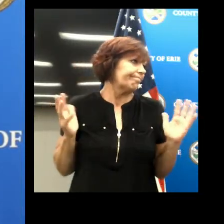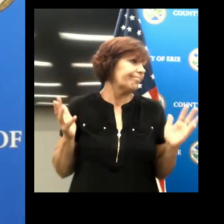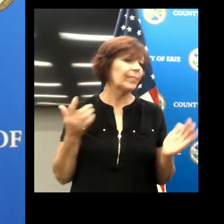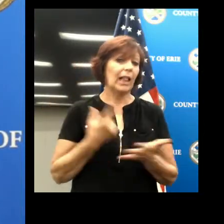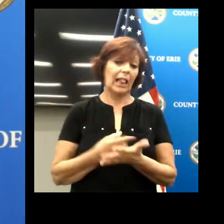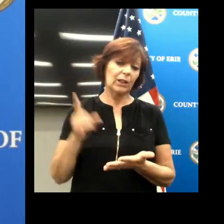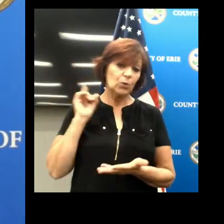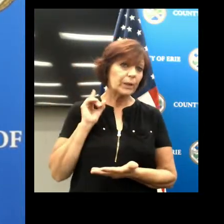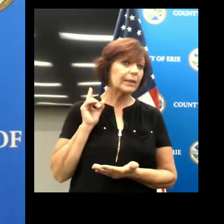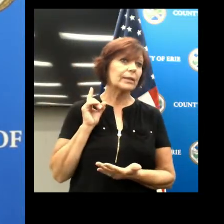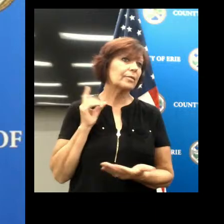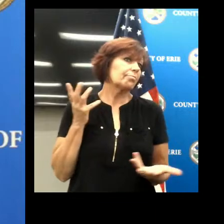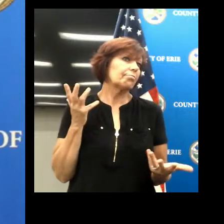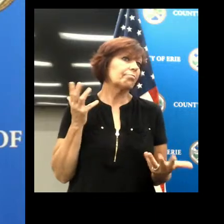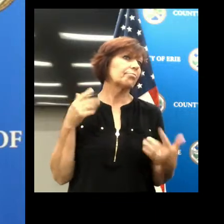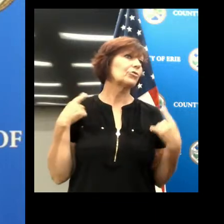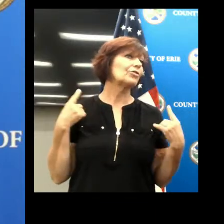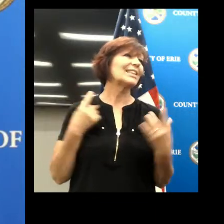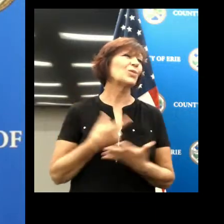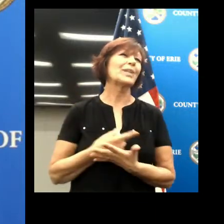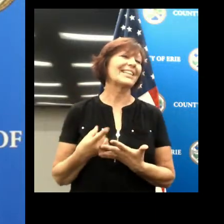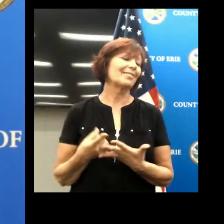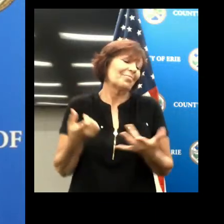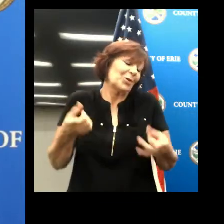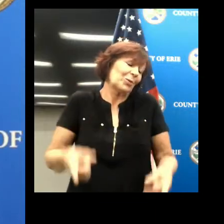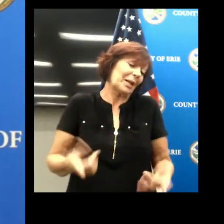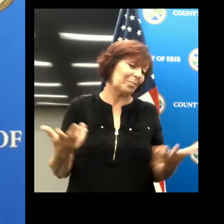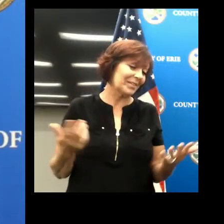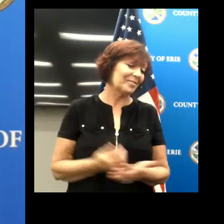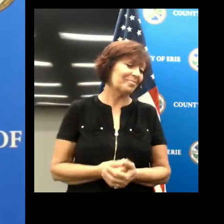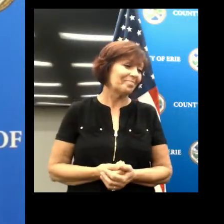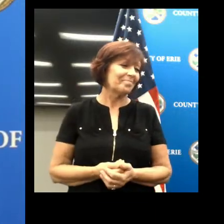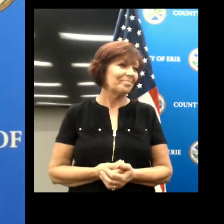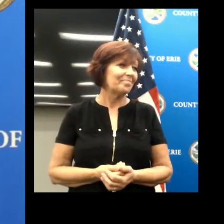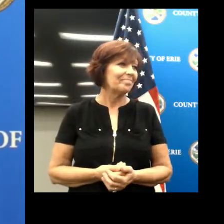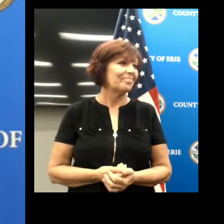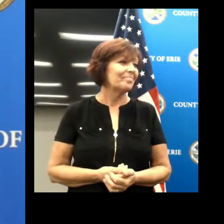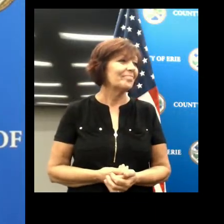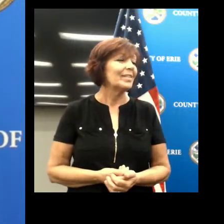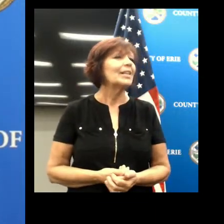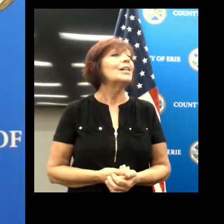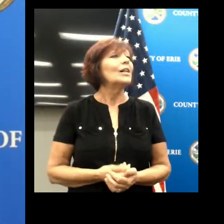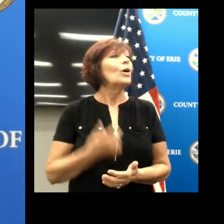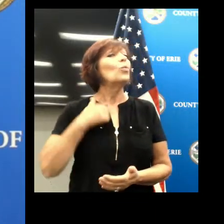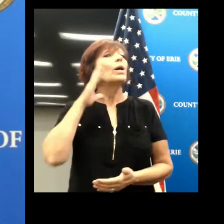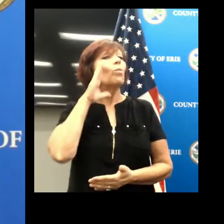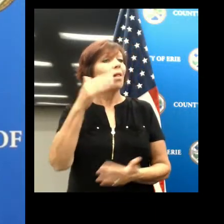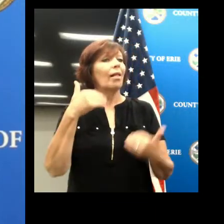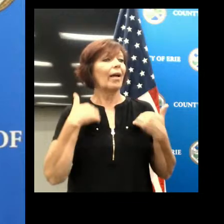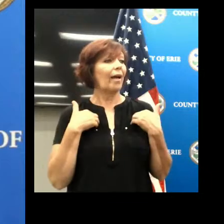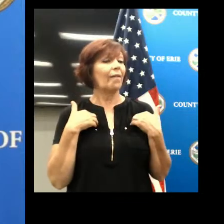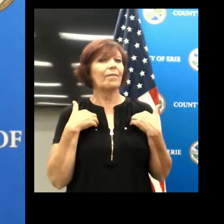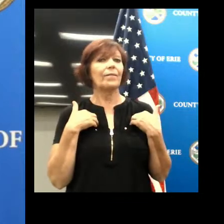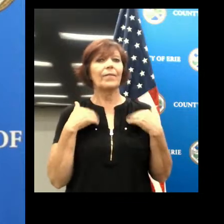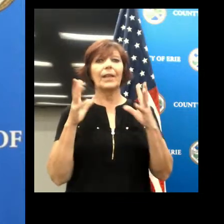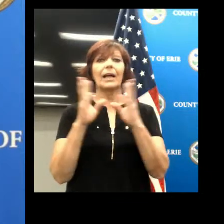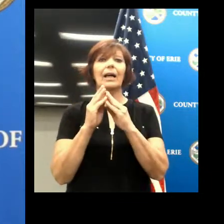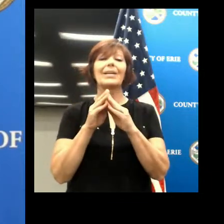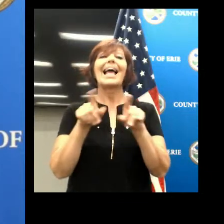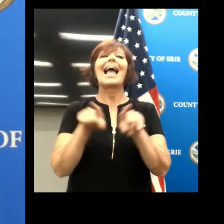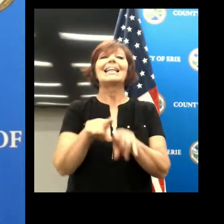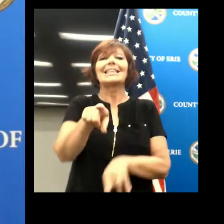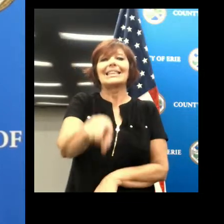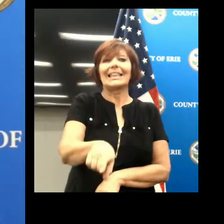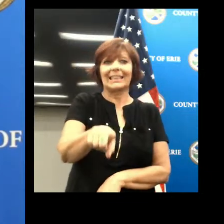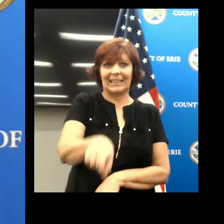Last week, it was a crazy week. That's what happens when you come back from vacation, so it wasn't always fitted in. We will have press conferences as